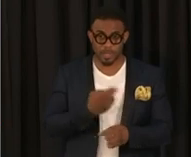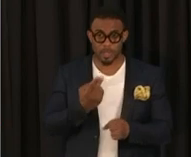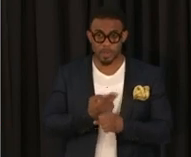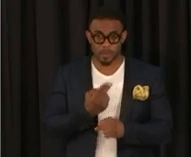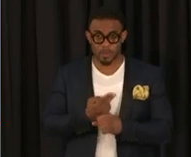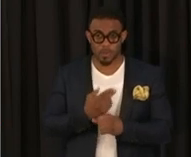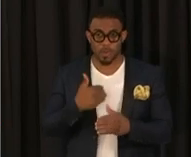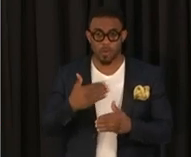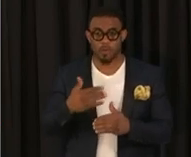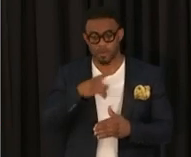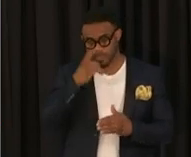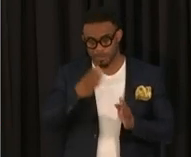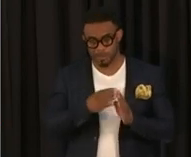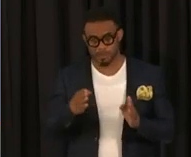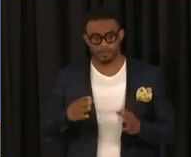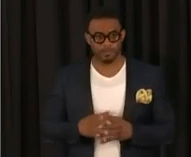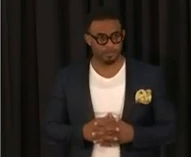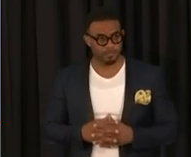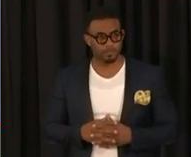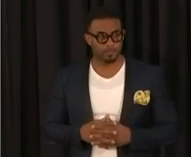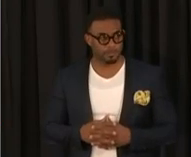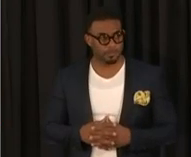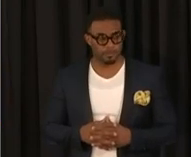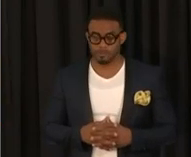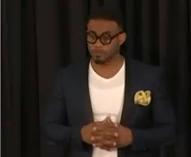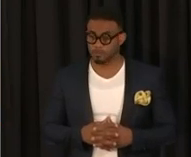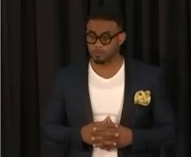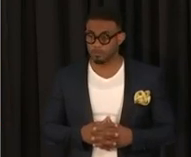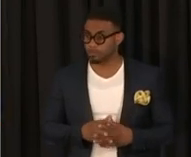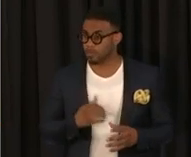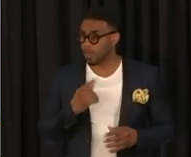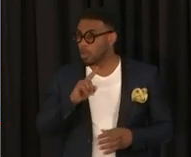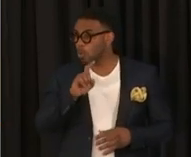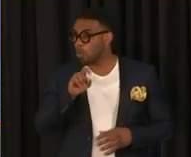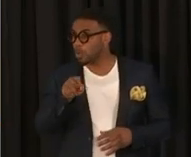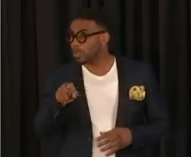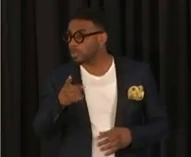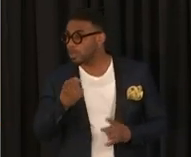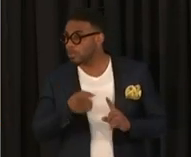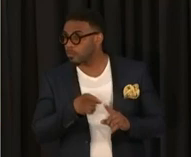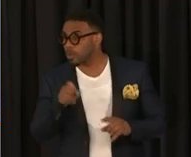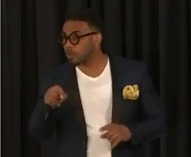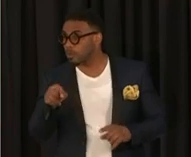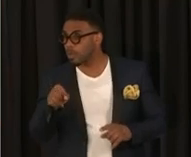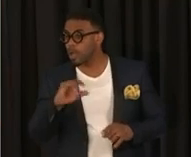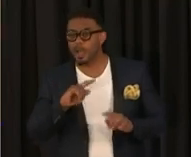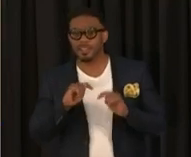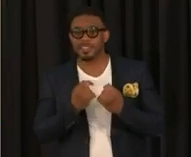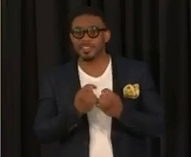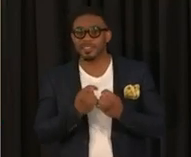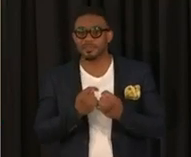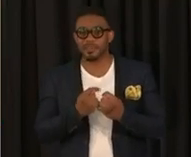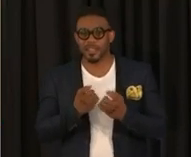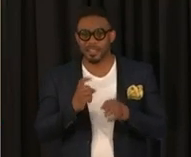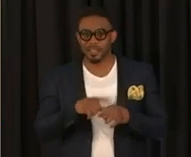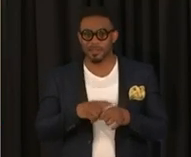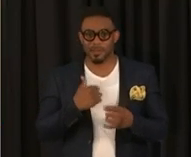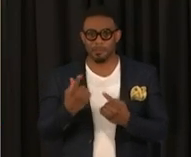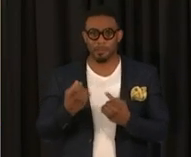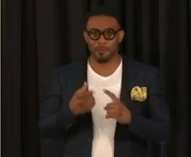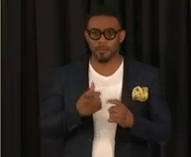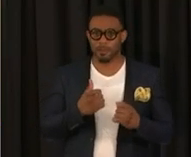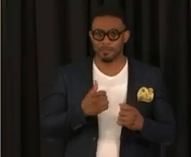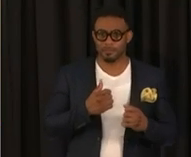energy use over the summer. Okay. We had a question come from our team. A lot of times we